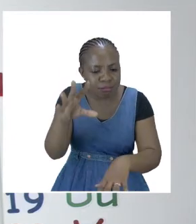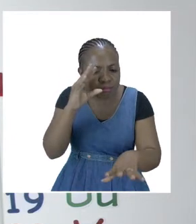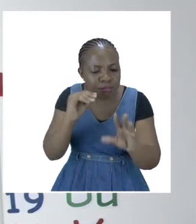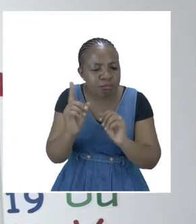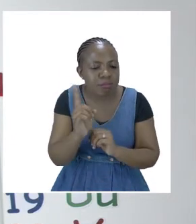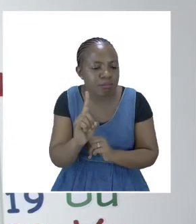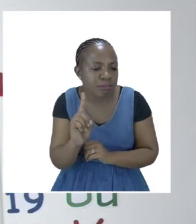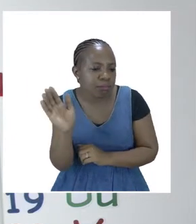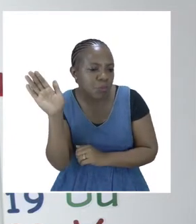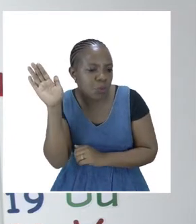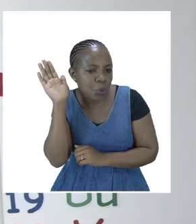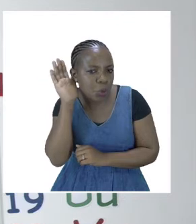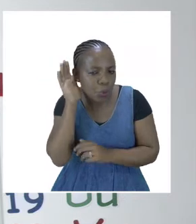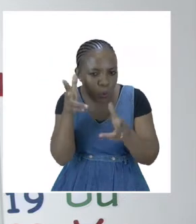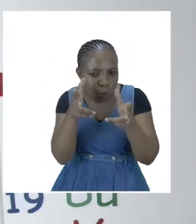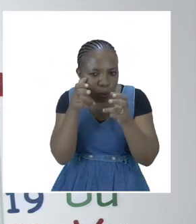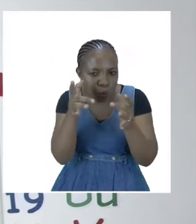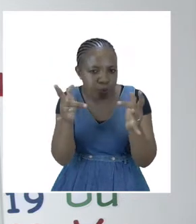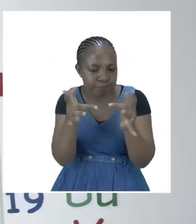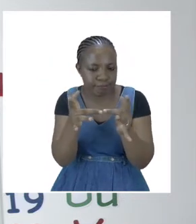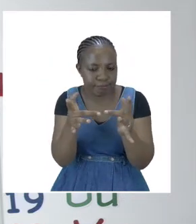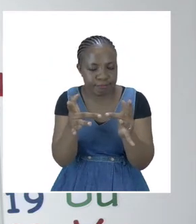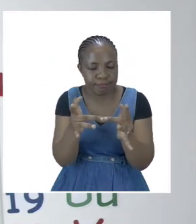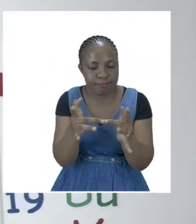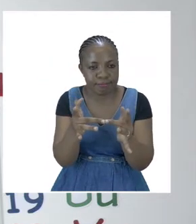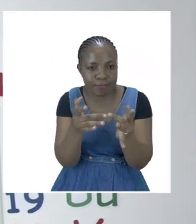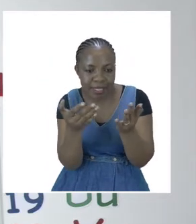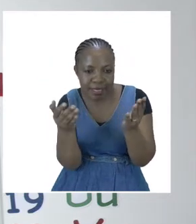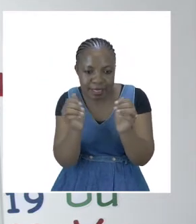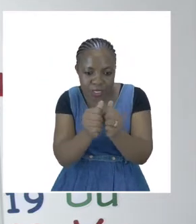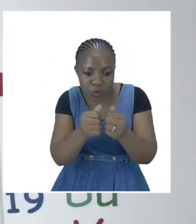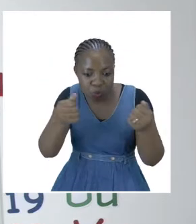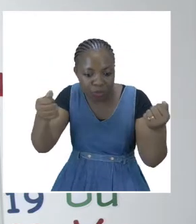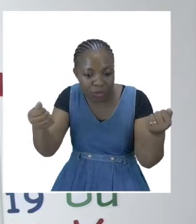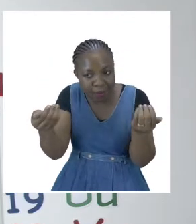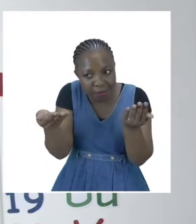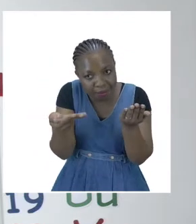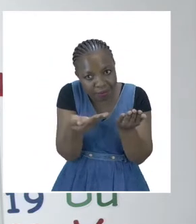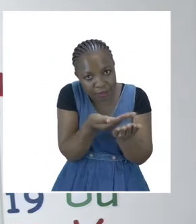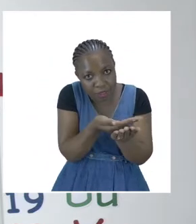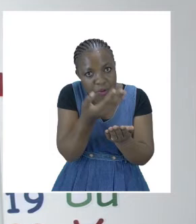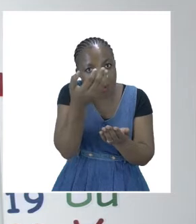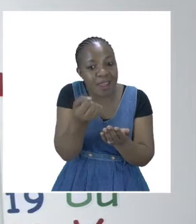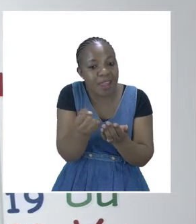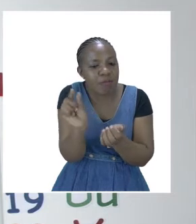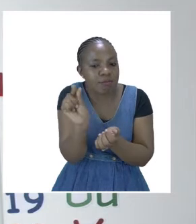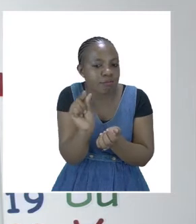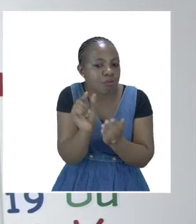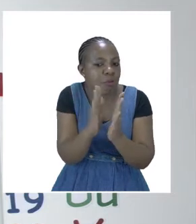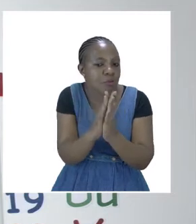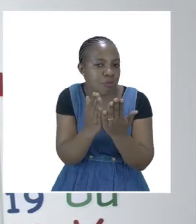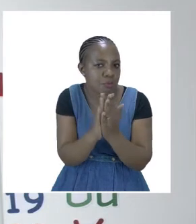or watching online. Inside the newspapers, there is an insert of the lesson